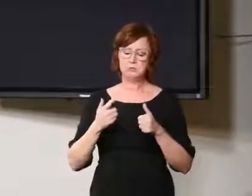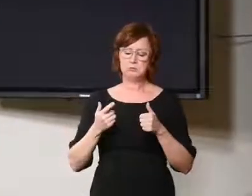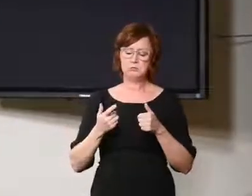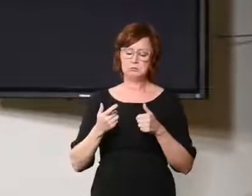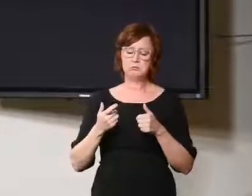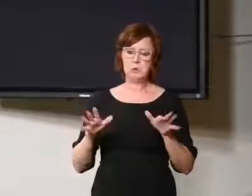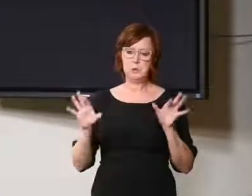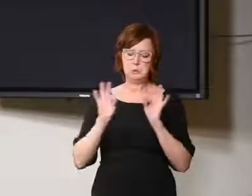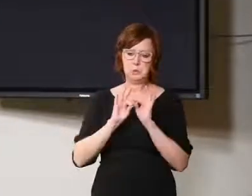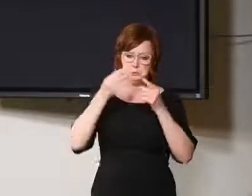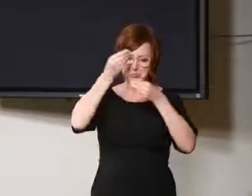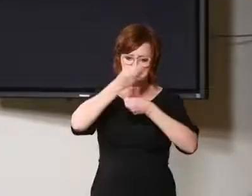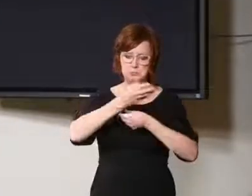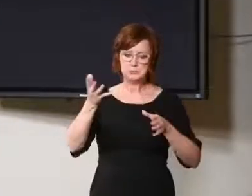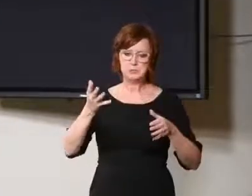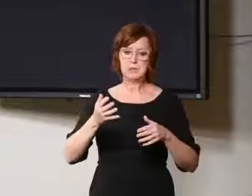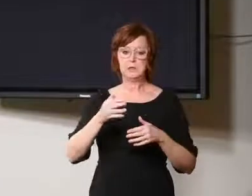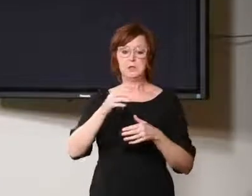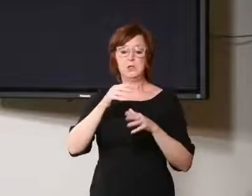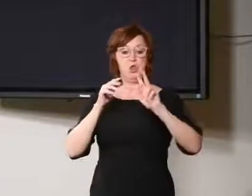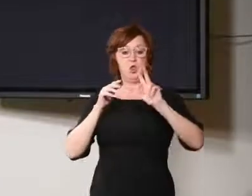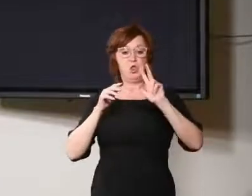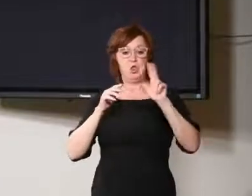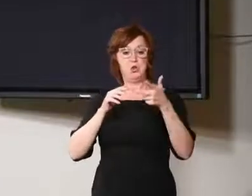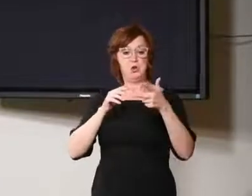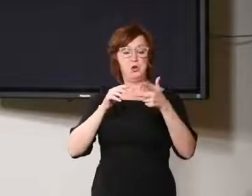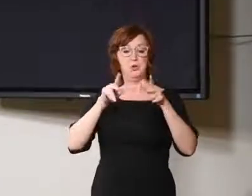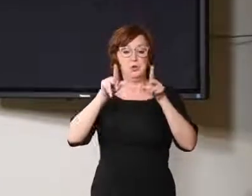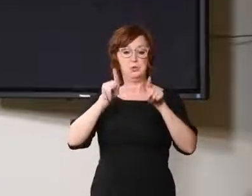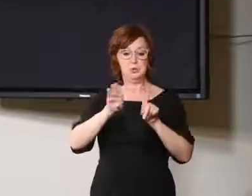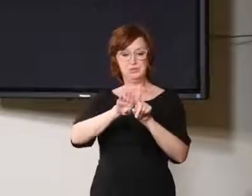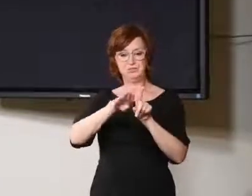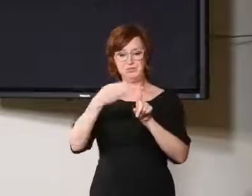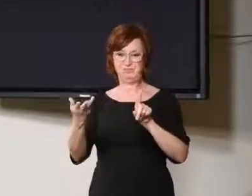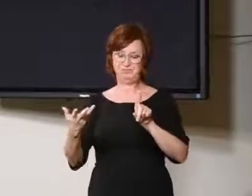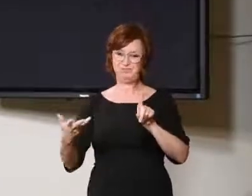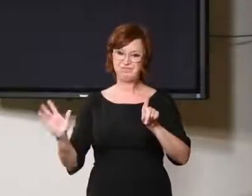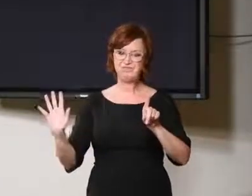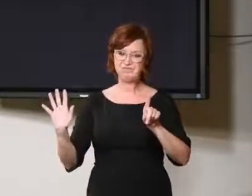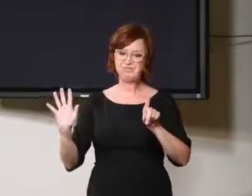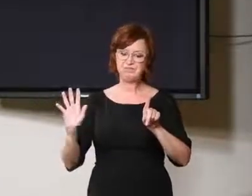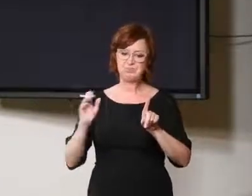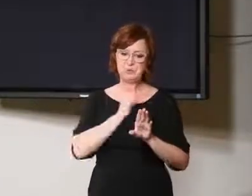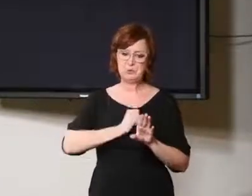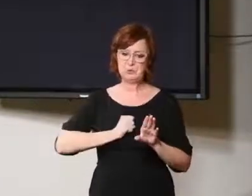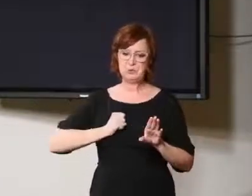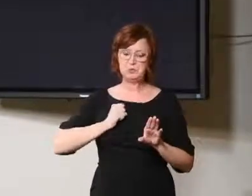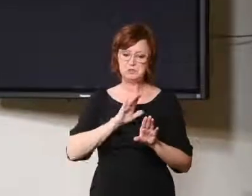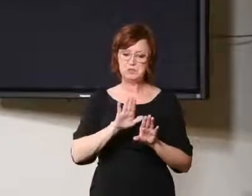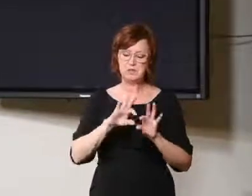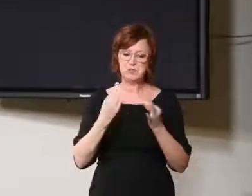friends of the third Saskatchewan resident who has now lost their life due to COVID-19.